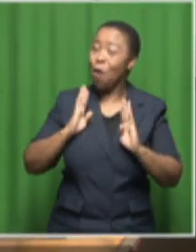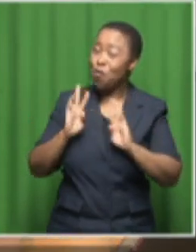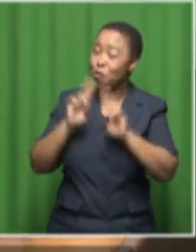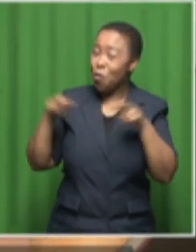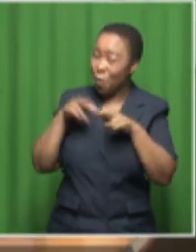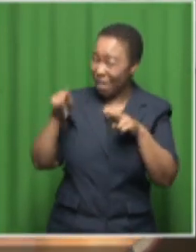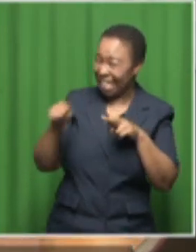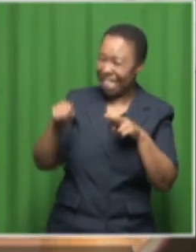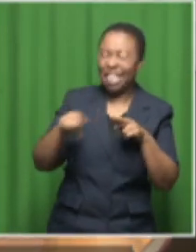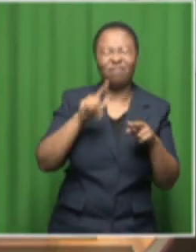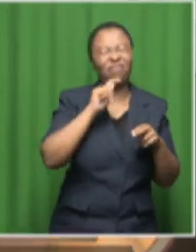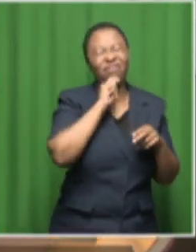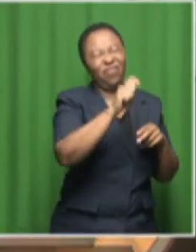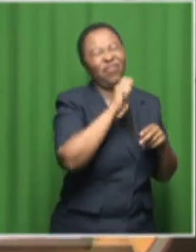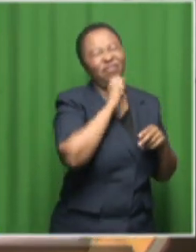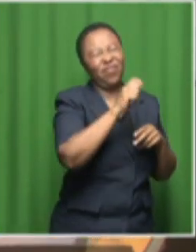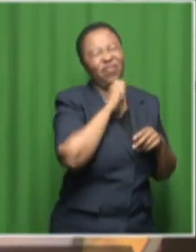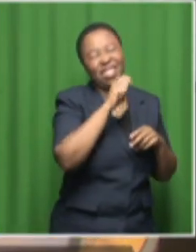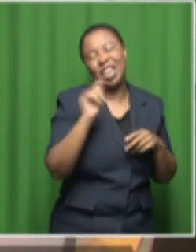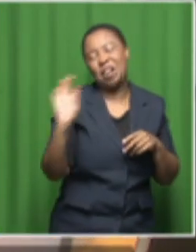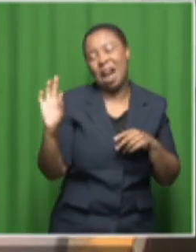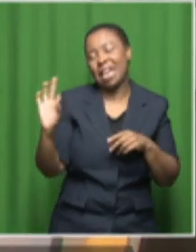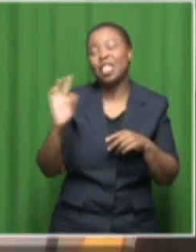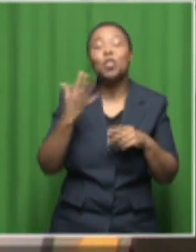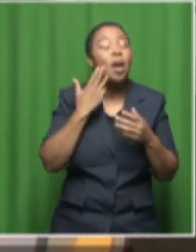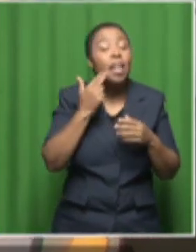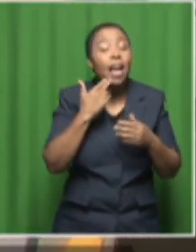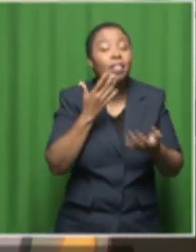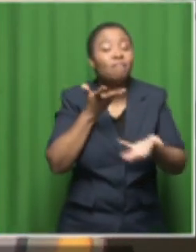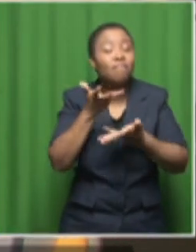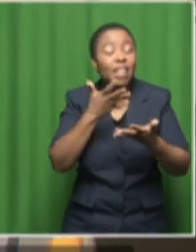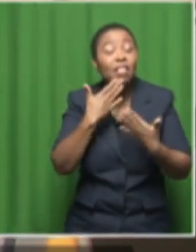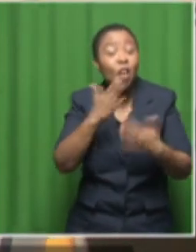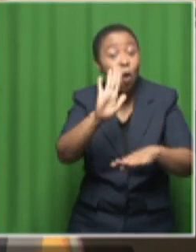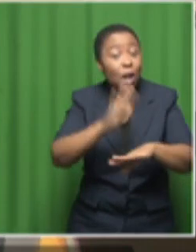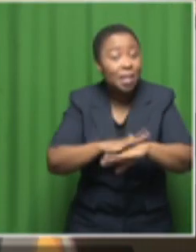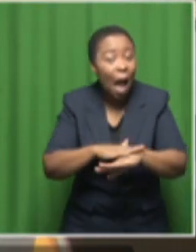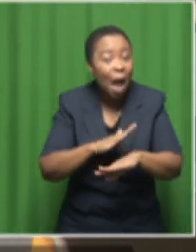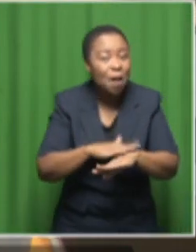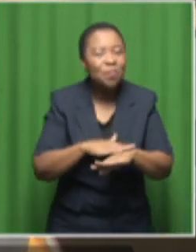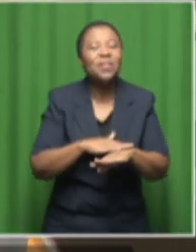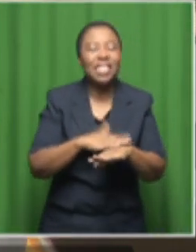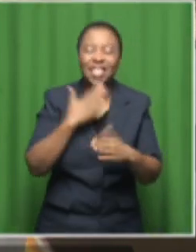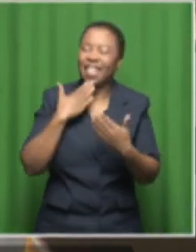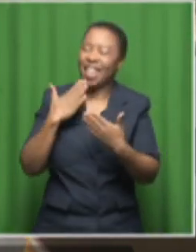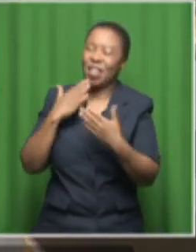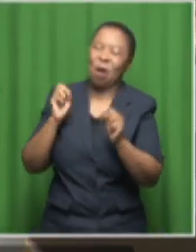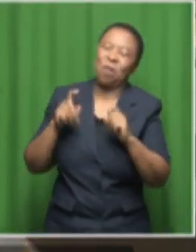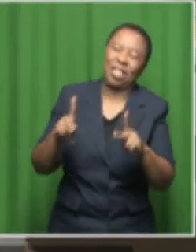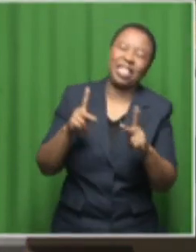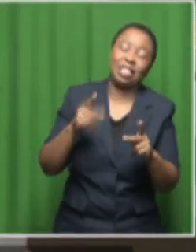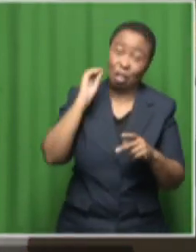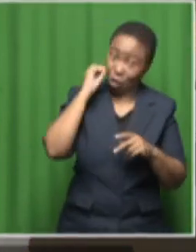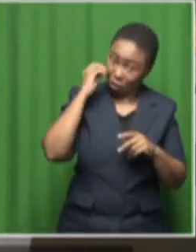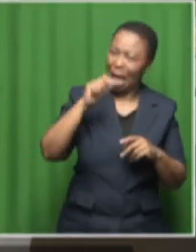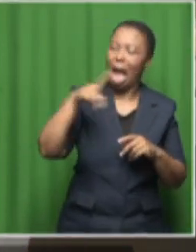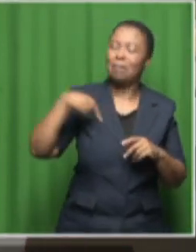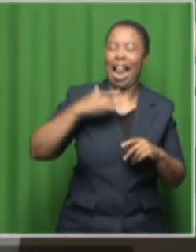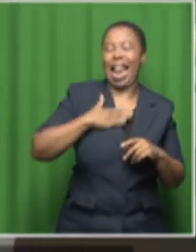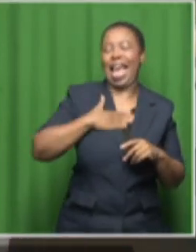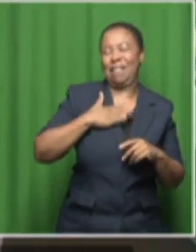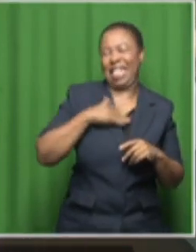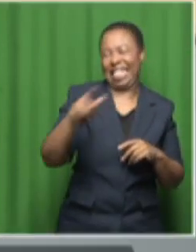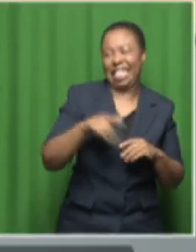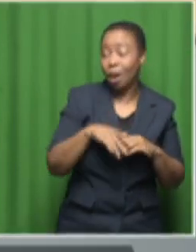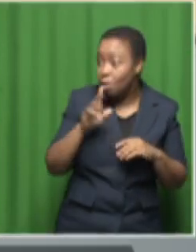Absolutely, absolutely. Right. Yeah. Okay, lovely chatting to you. Thank you so much for your time. Thank you, Simpiwe, for the opportunity. Such an interesting app. I love it. Thank